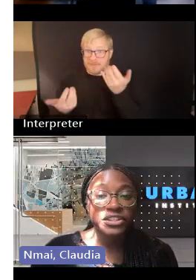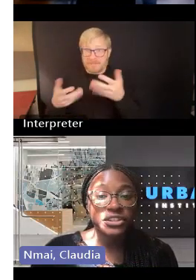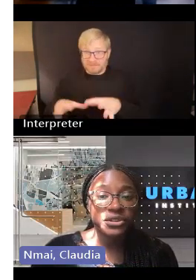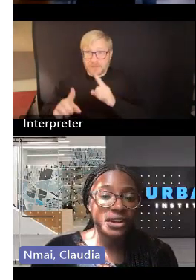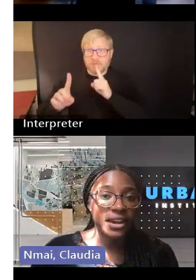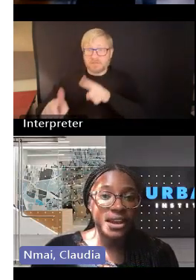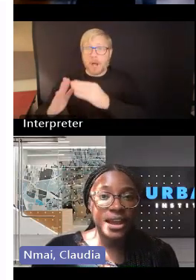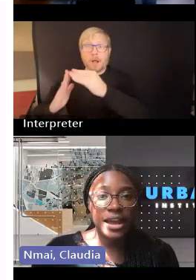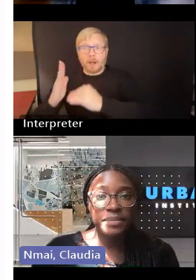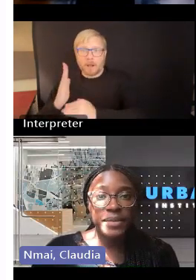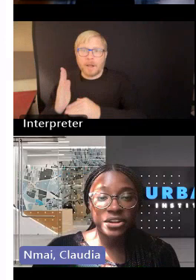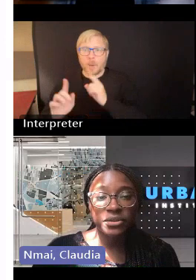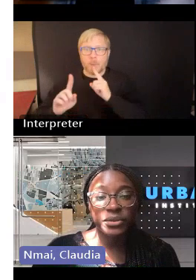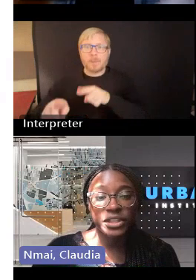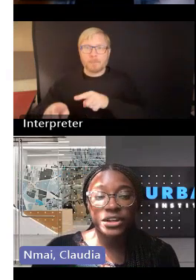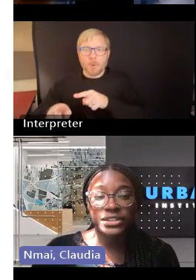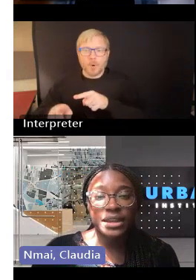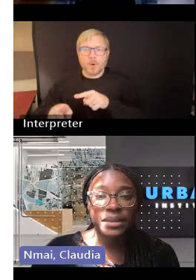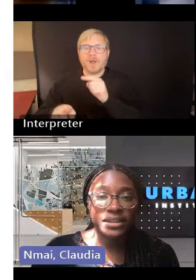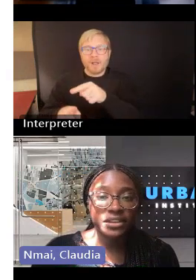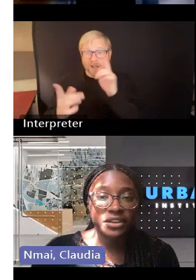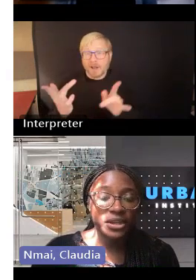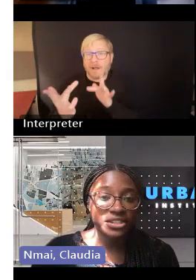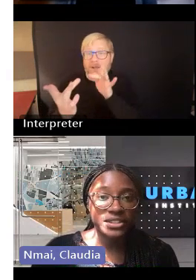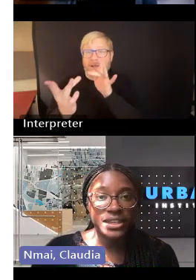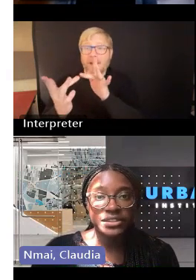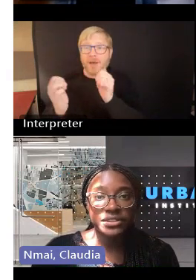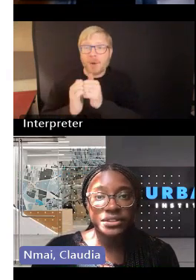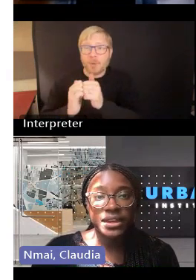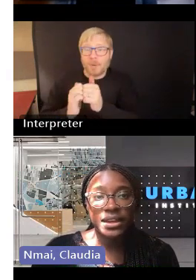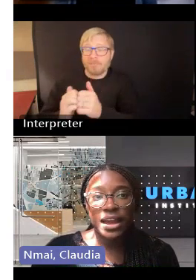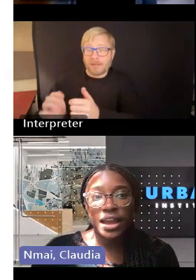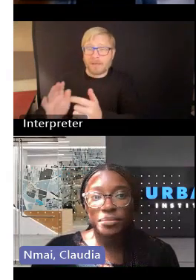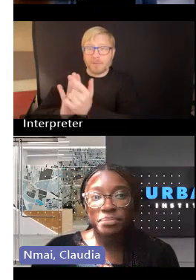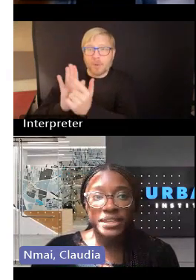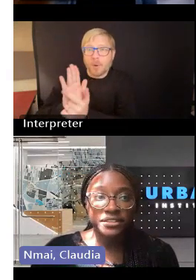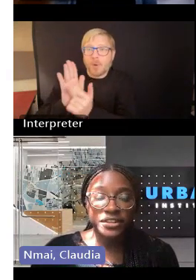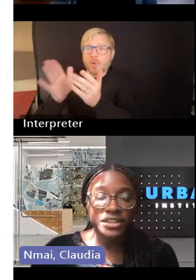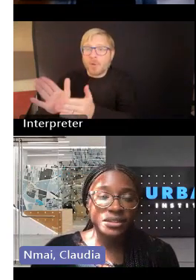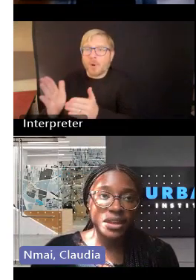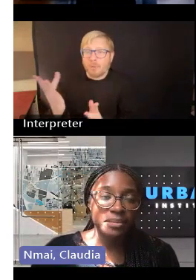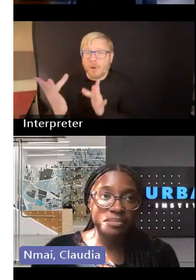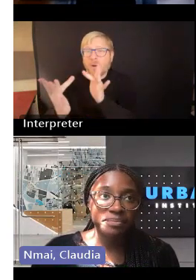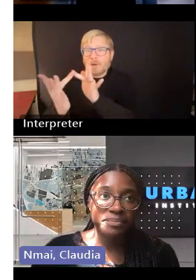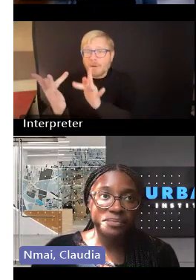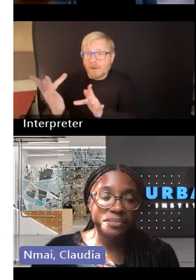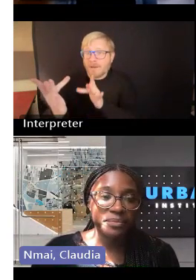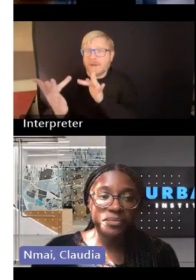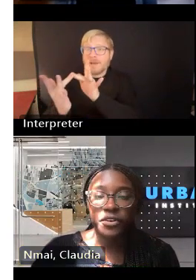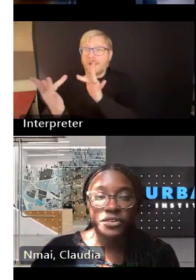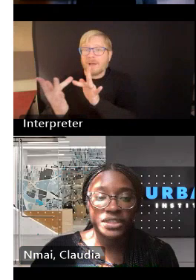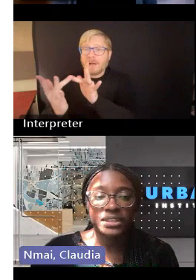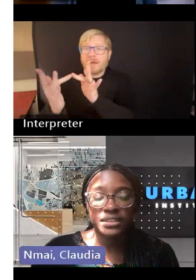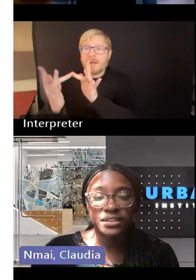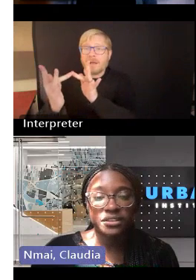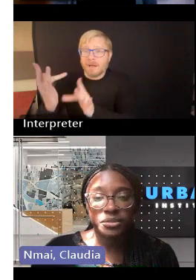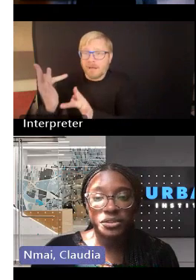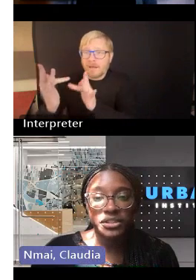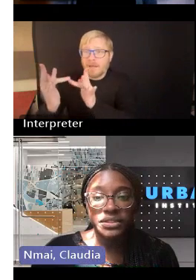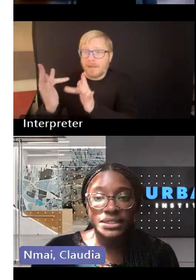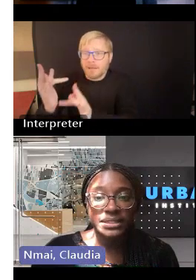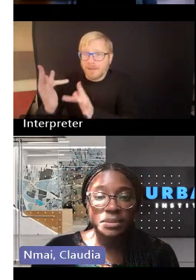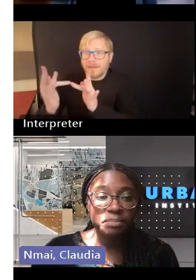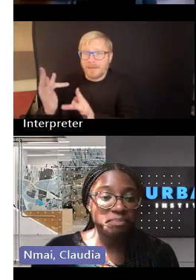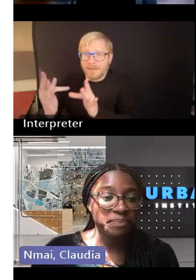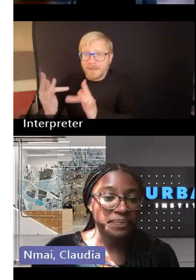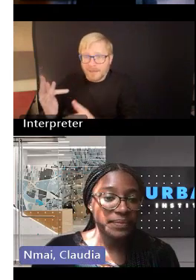communication with the prosecutor and had a really hard time getting their questions answered by different folks in the